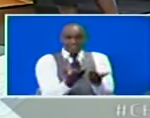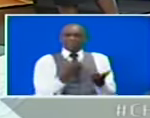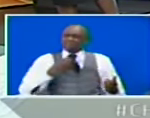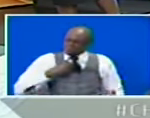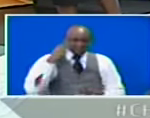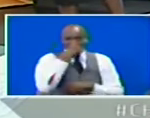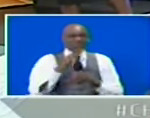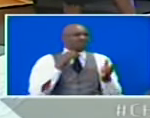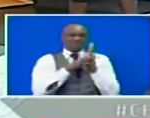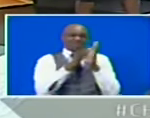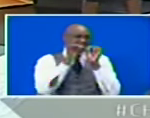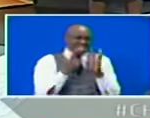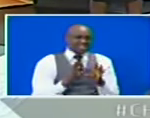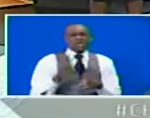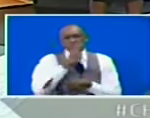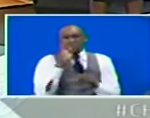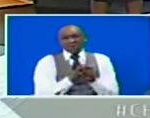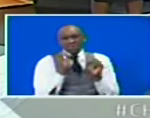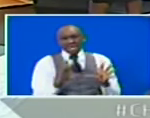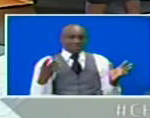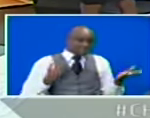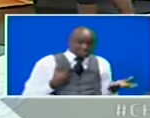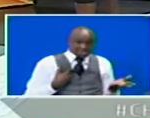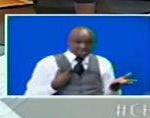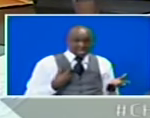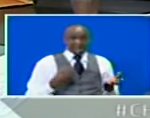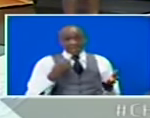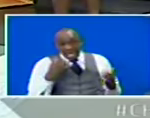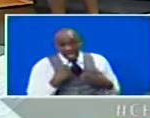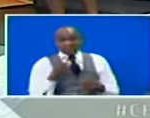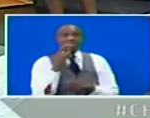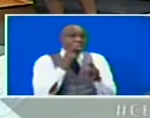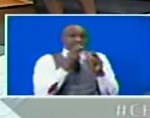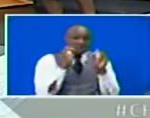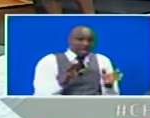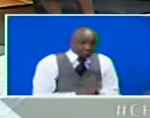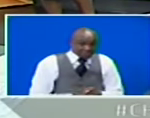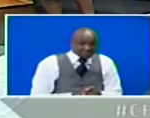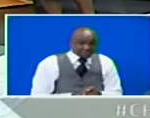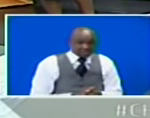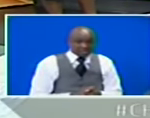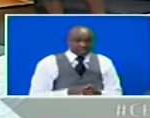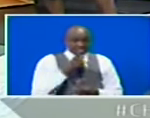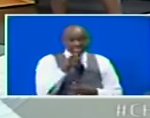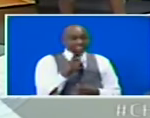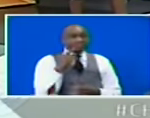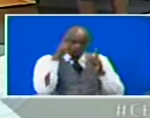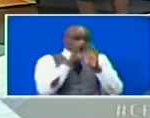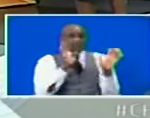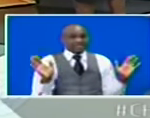I am on Facebook. I don't have, is this what you call a cover page? Yes. I don't have a username. Oh, it's a cover photo. Okay,